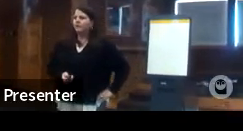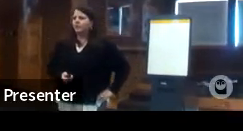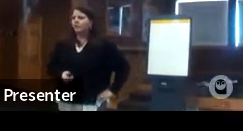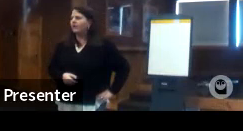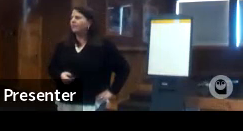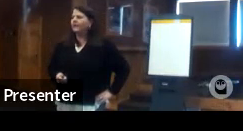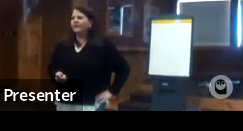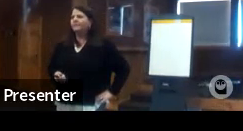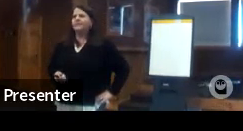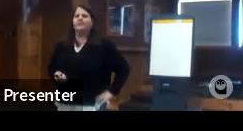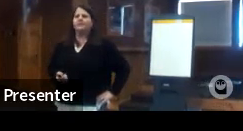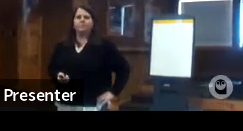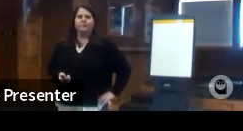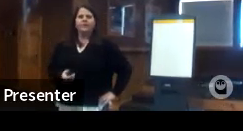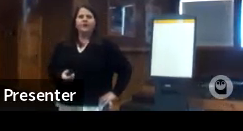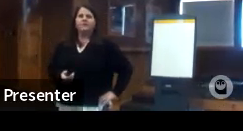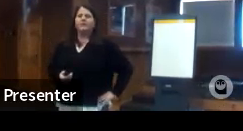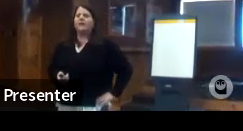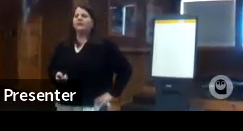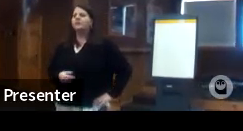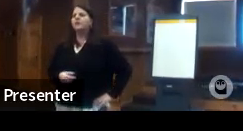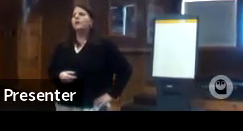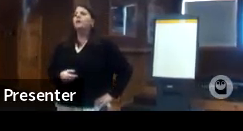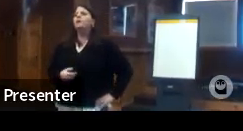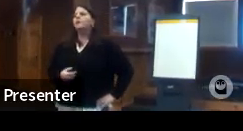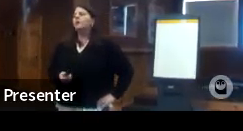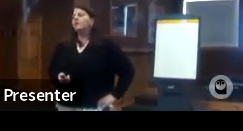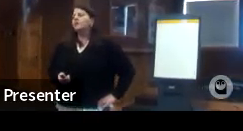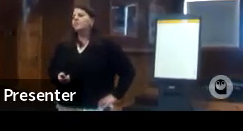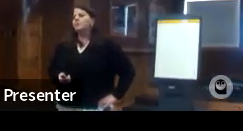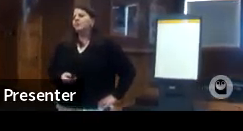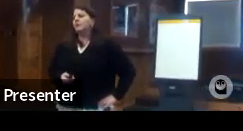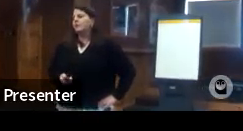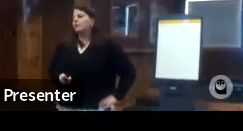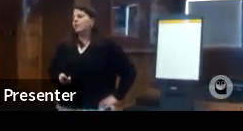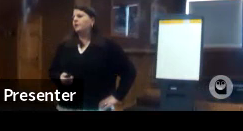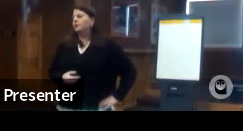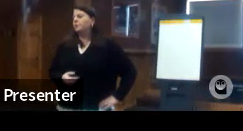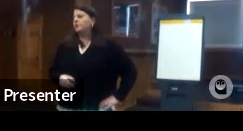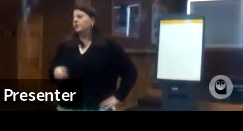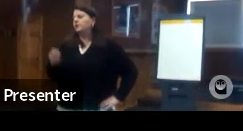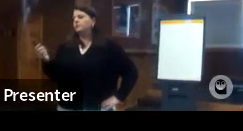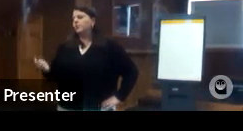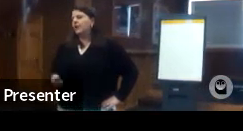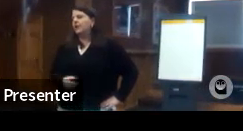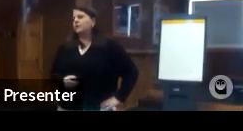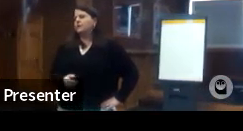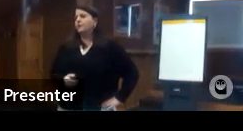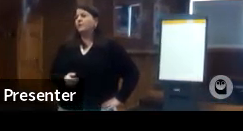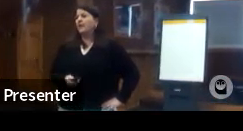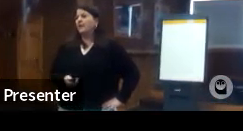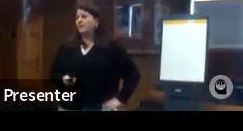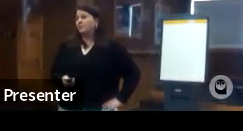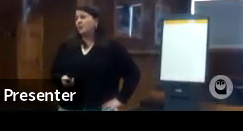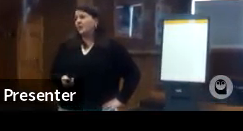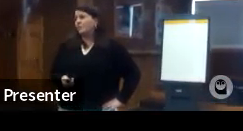and they asked for an interpreter, and I'm like, you don't need an interpreter, they know how to speak English. There are some people that come in and want an interpreter just because,